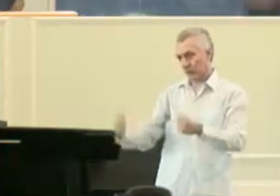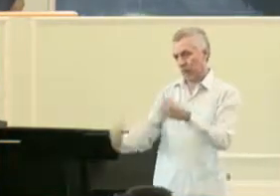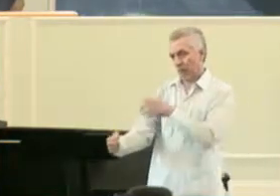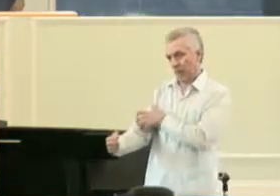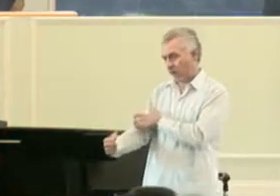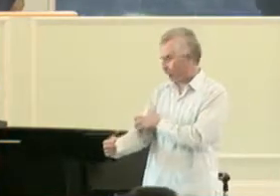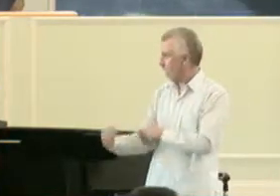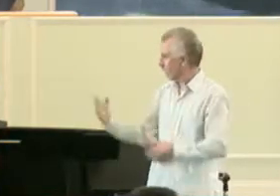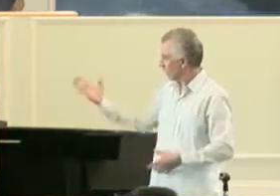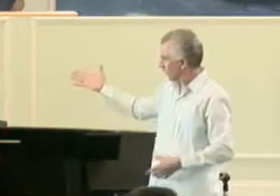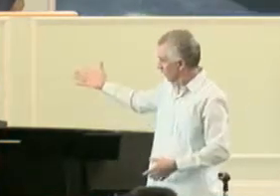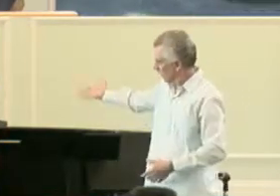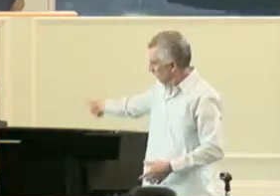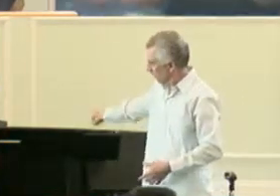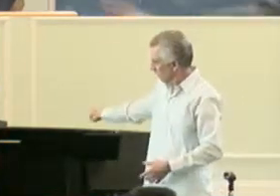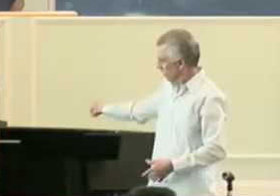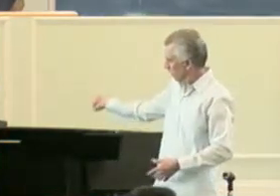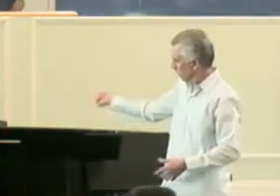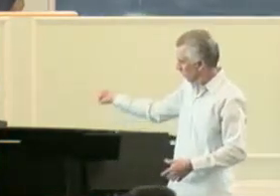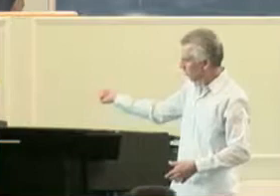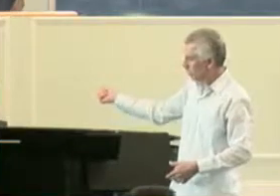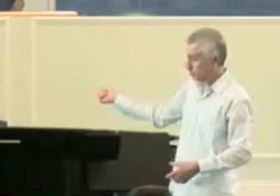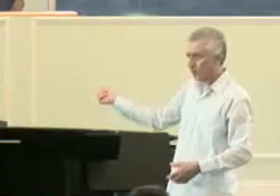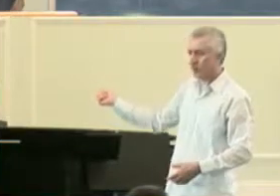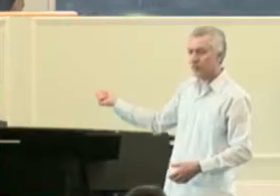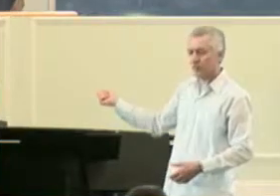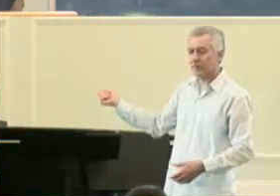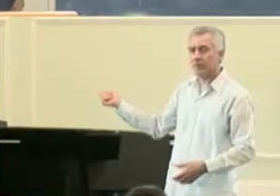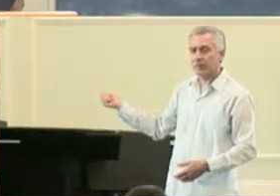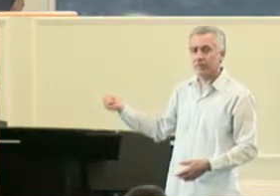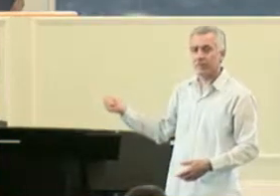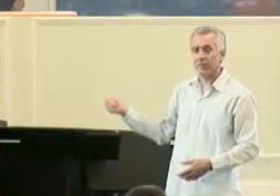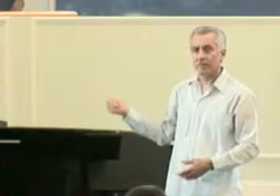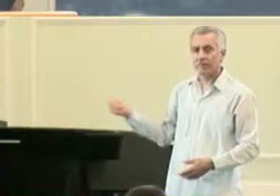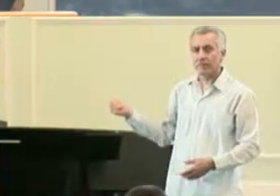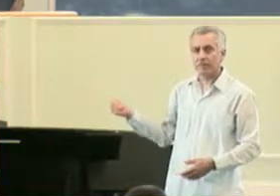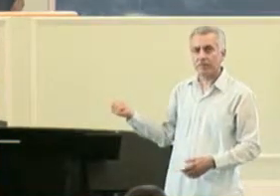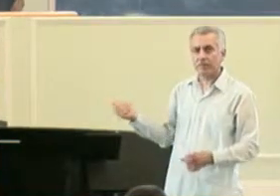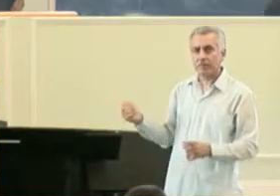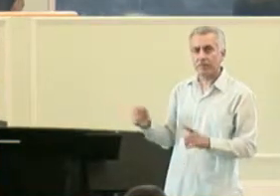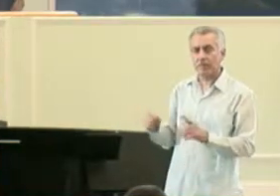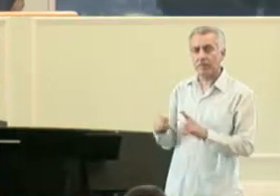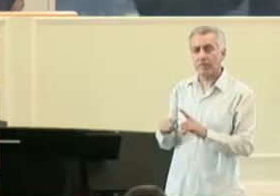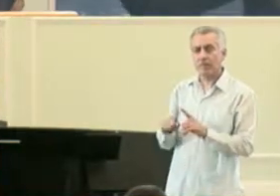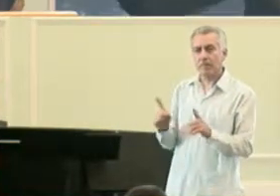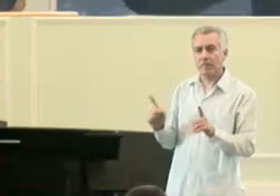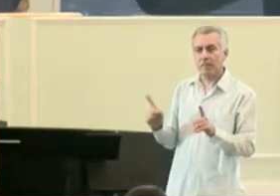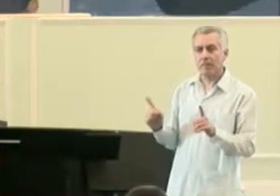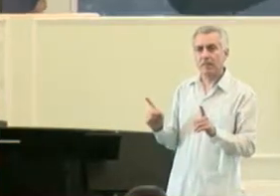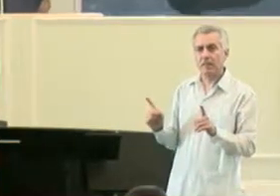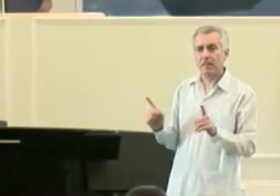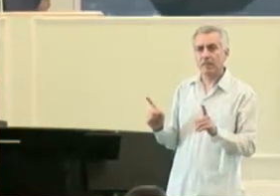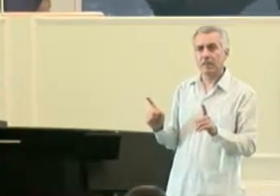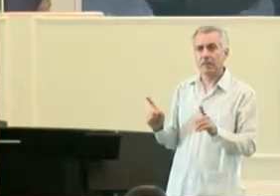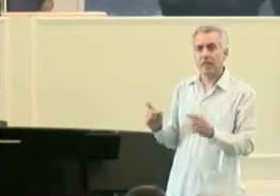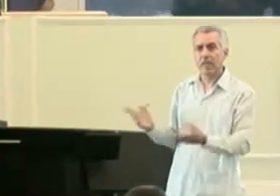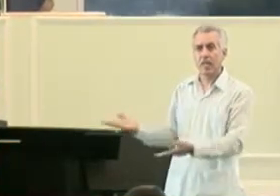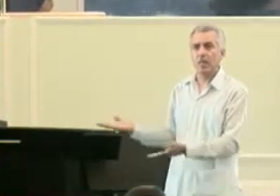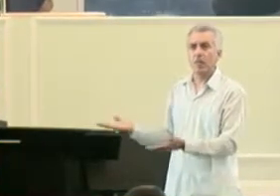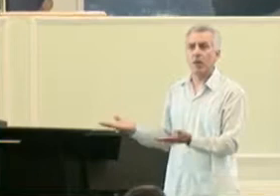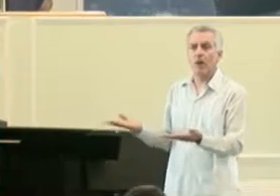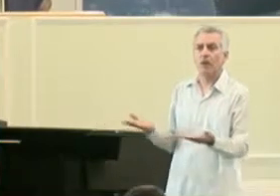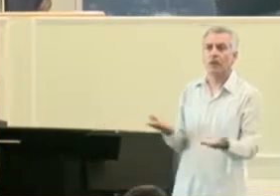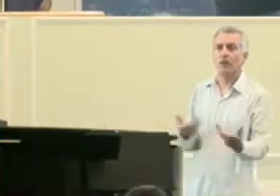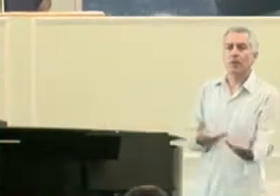He showed them step by step that he was with them. But he brought them out, he says, to bring you to